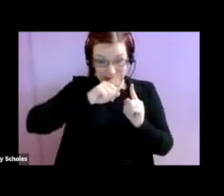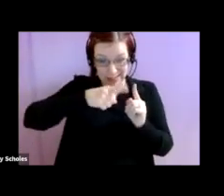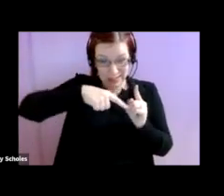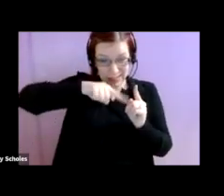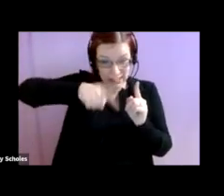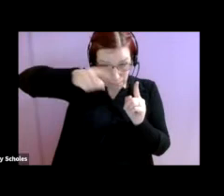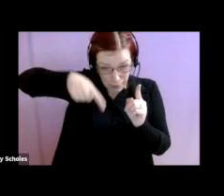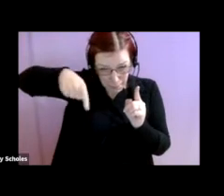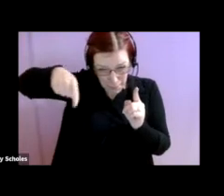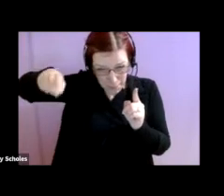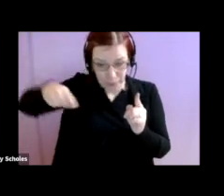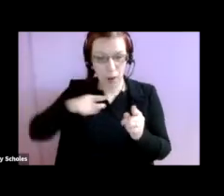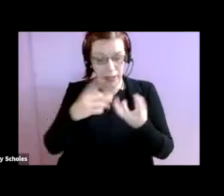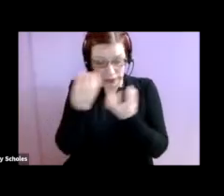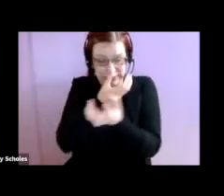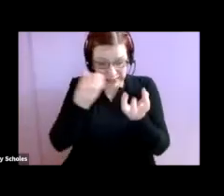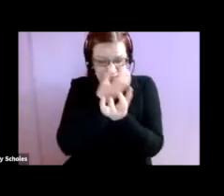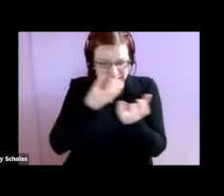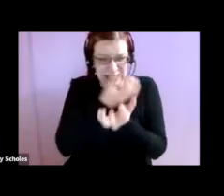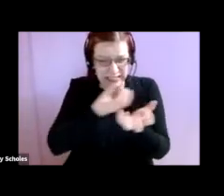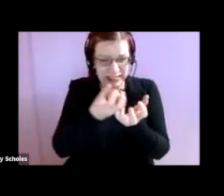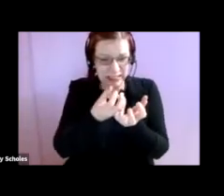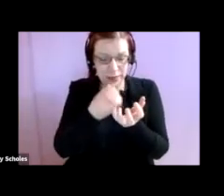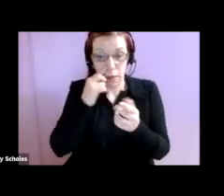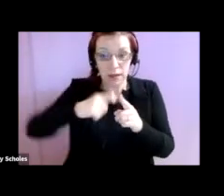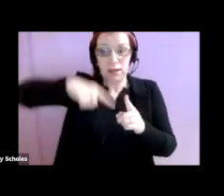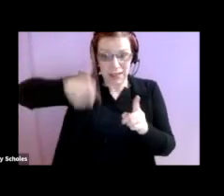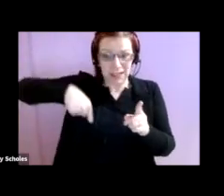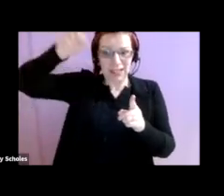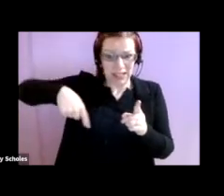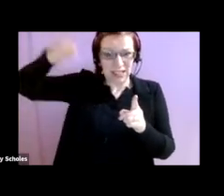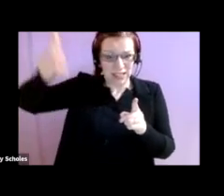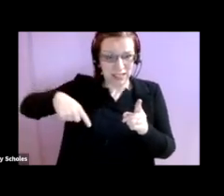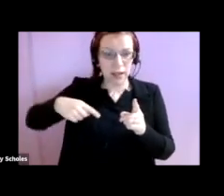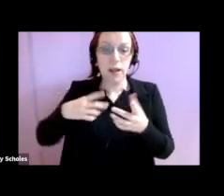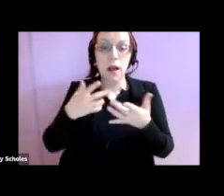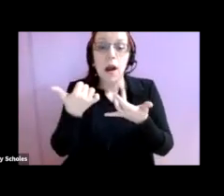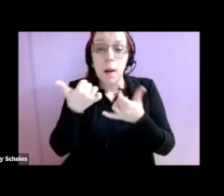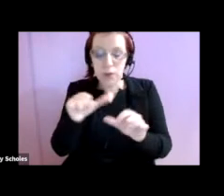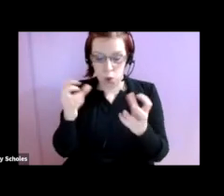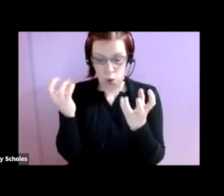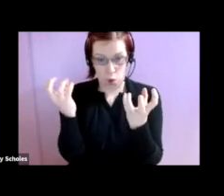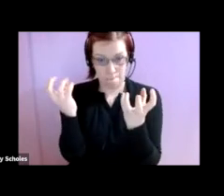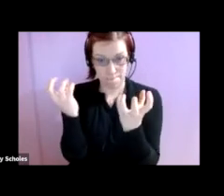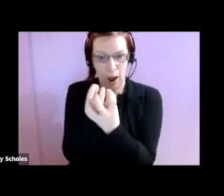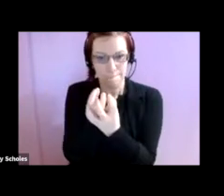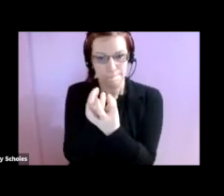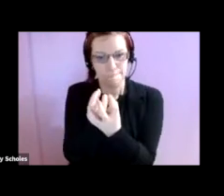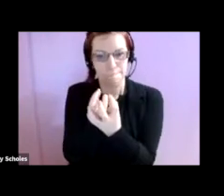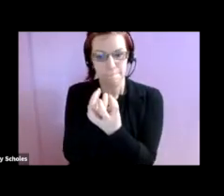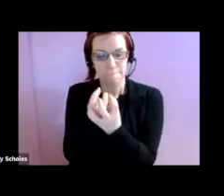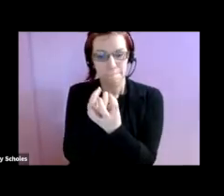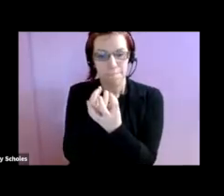as they spiral in, it gets larger and larger, until eventually, when these black holes smash into one another,